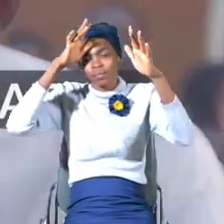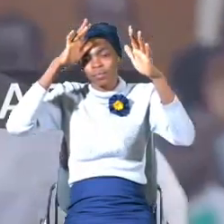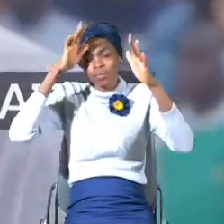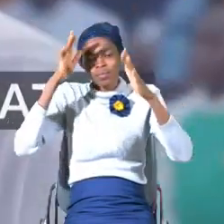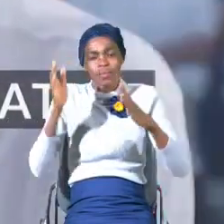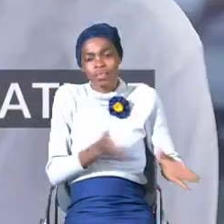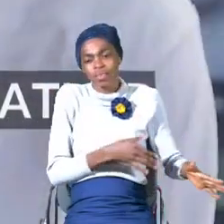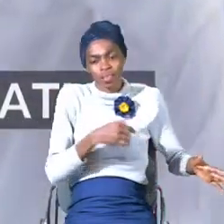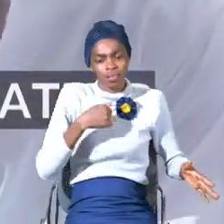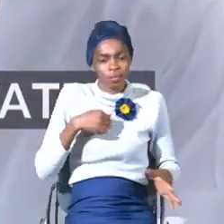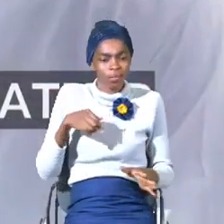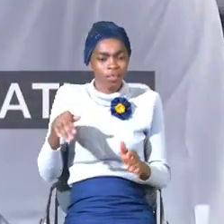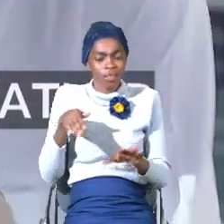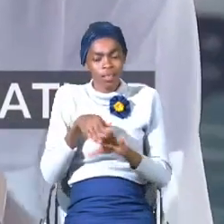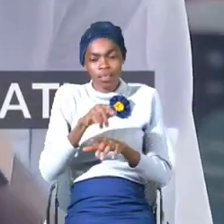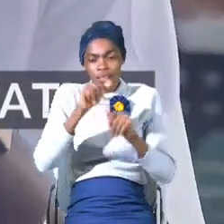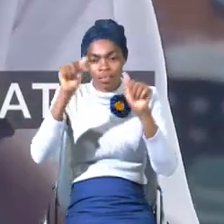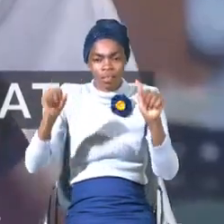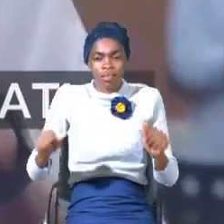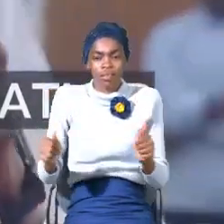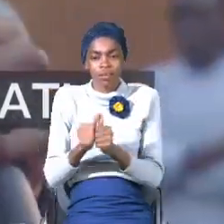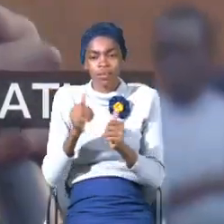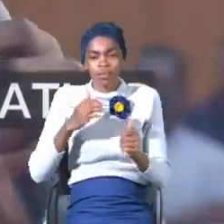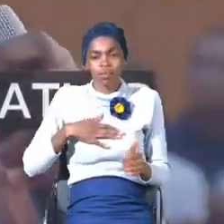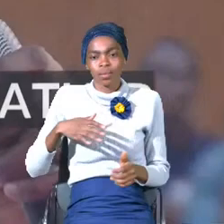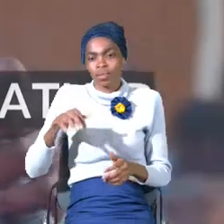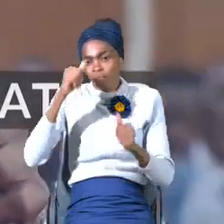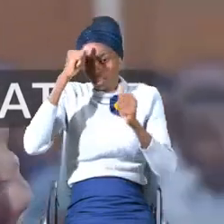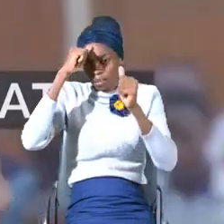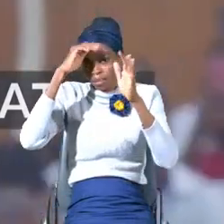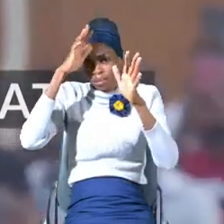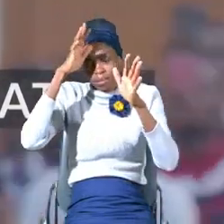Leave me at the altar with my Father.